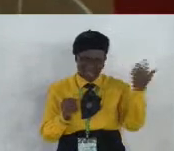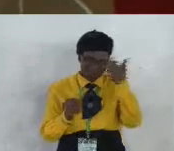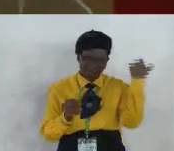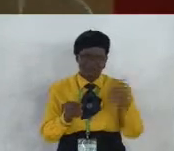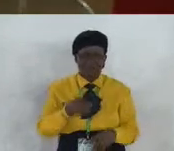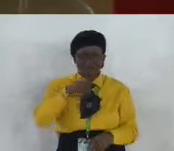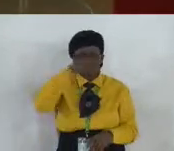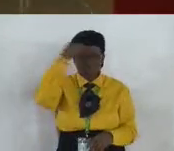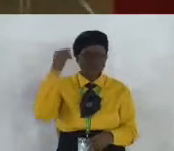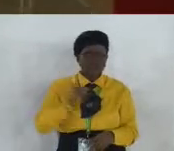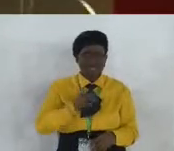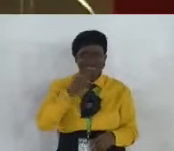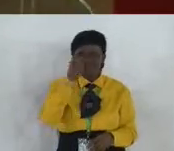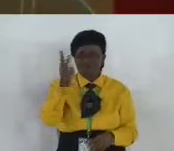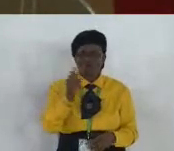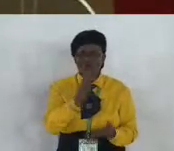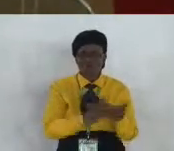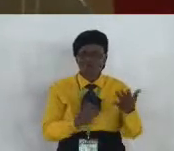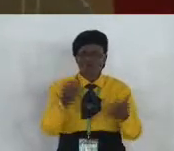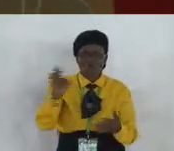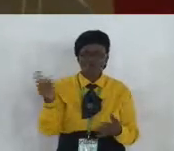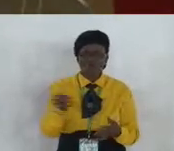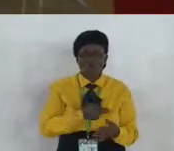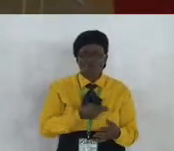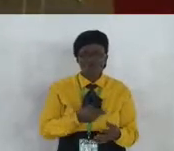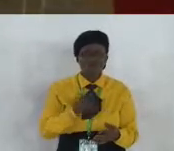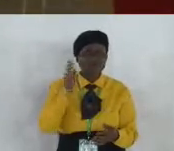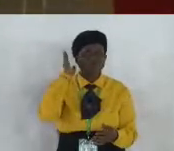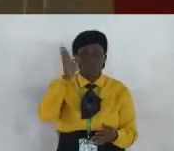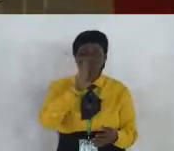Because I see some of us, we're too big to dance,